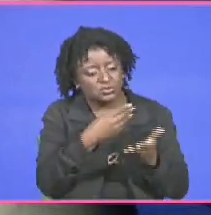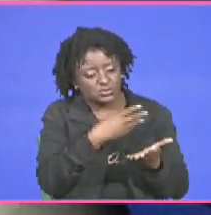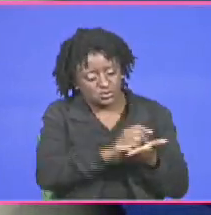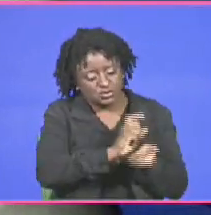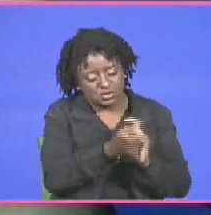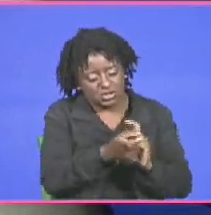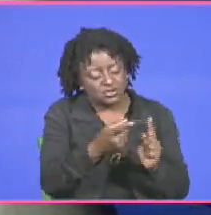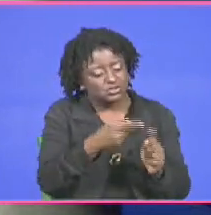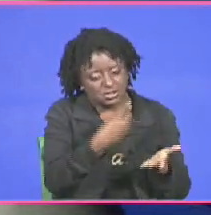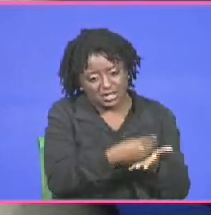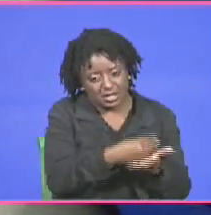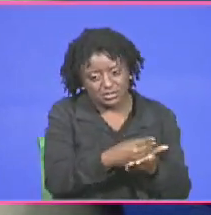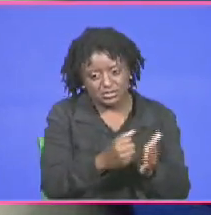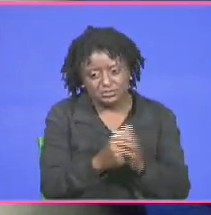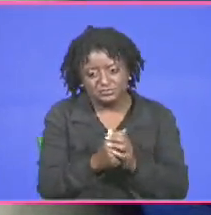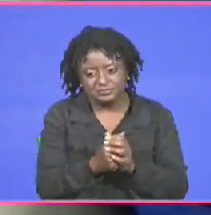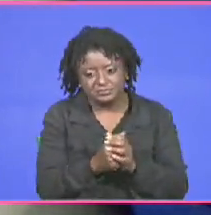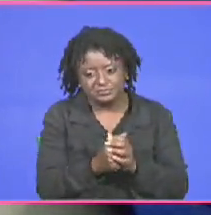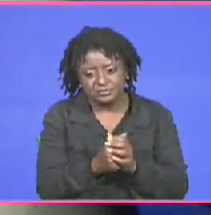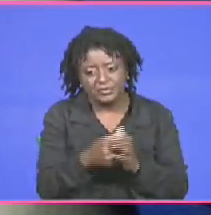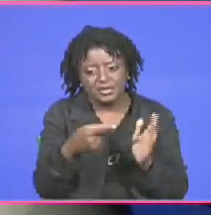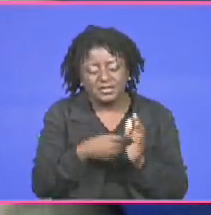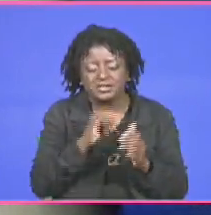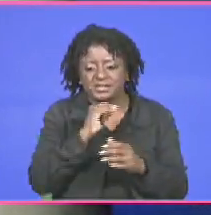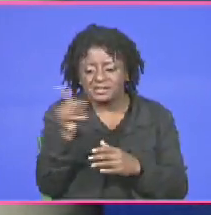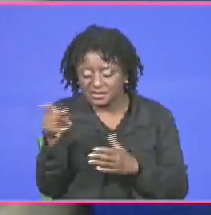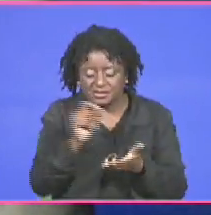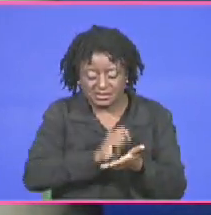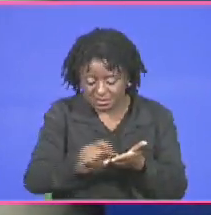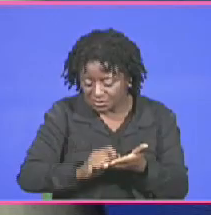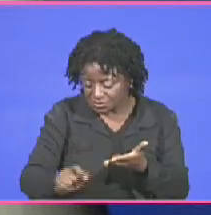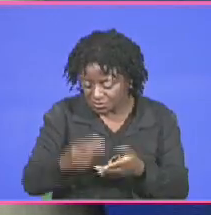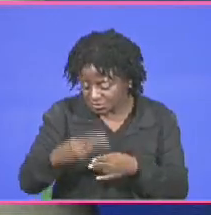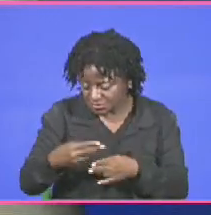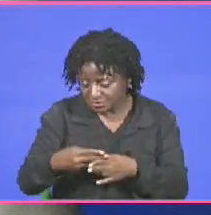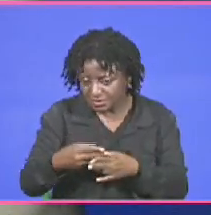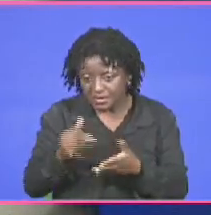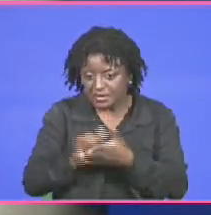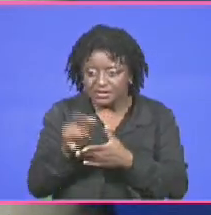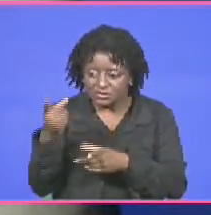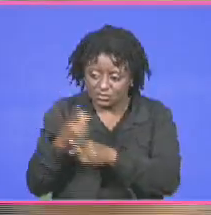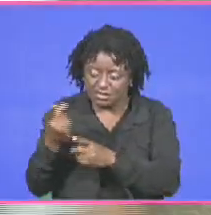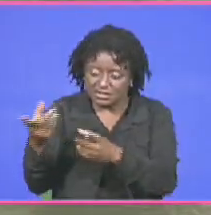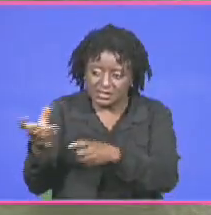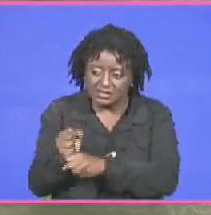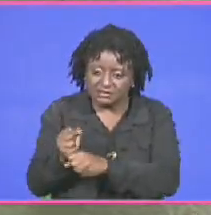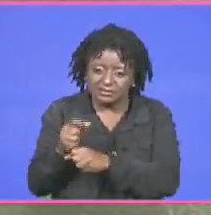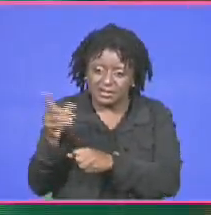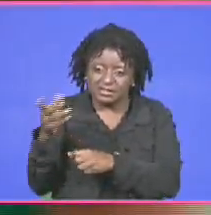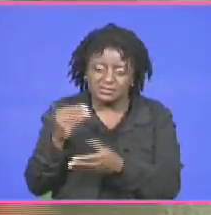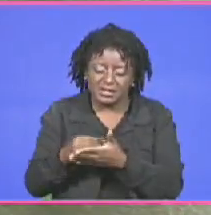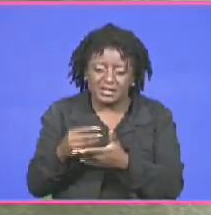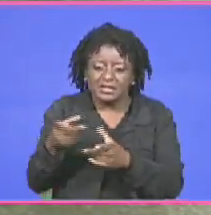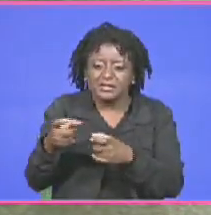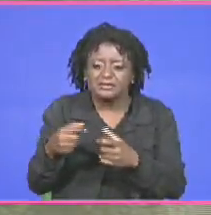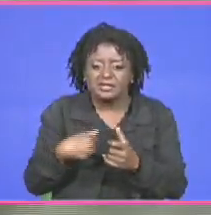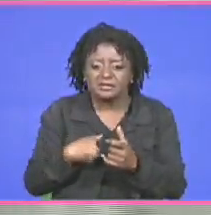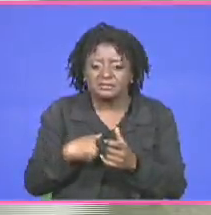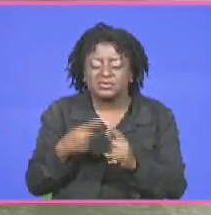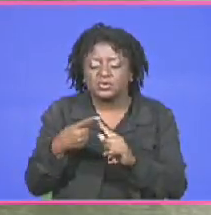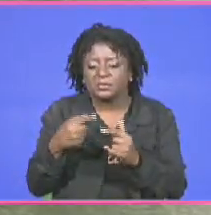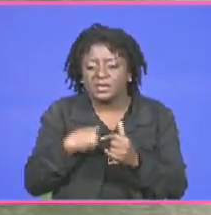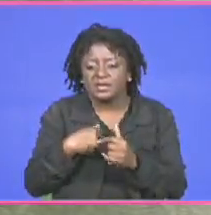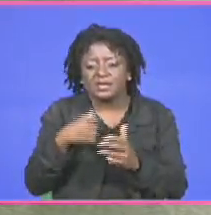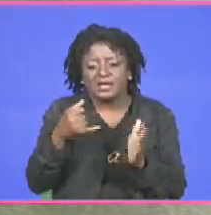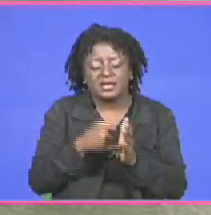his money is here and he sent me to get it. This is his signature, that's the right to get his money, give it to me. It's the person's check that is in